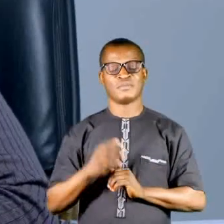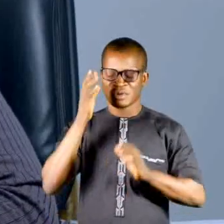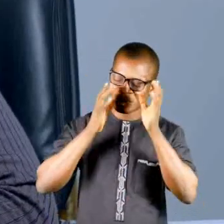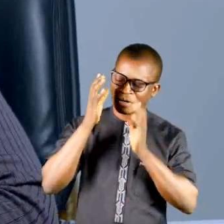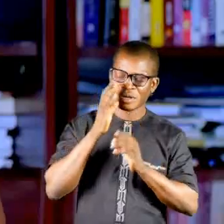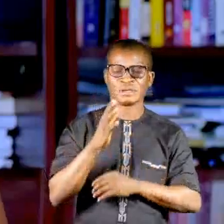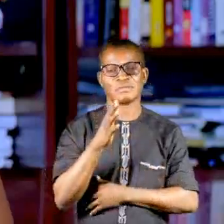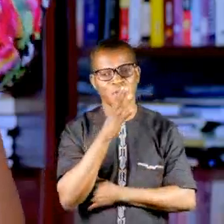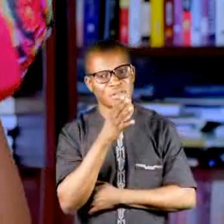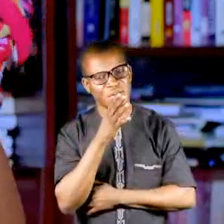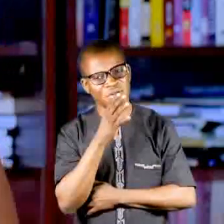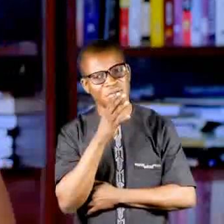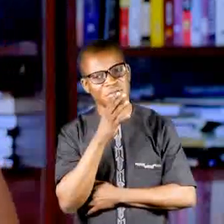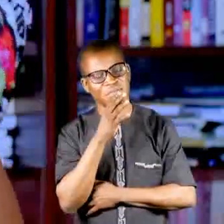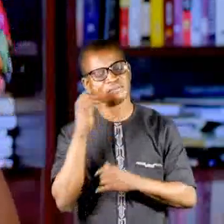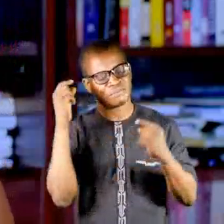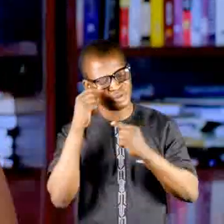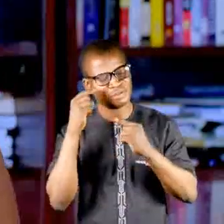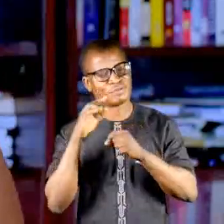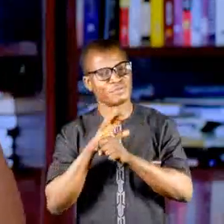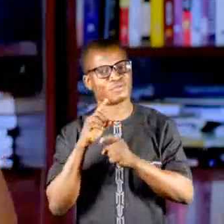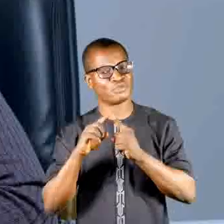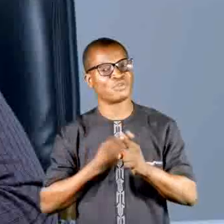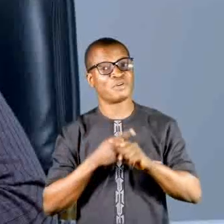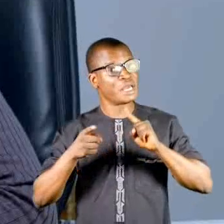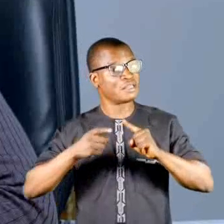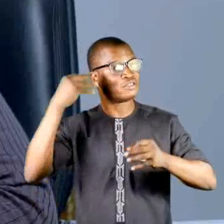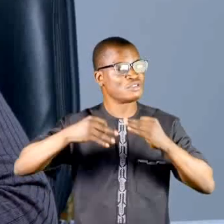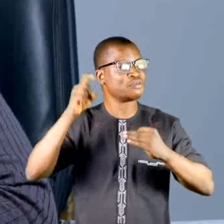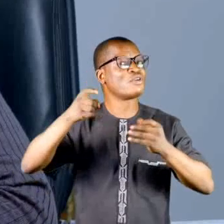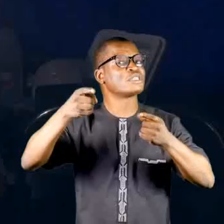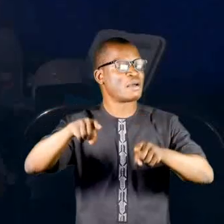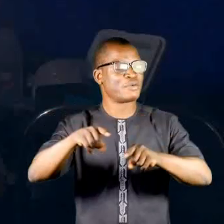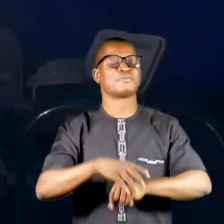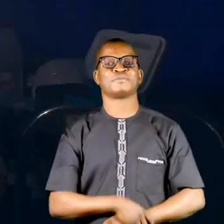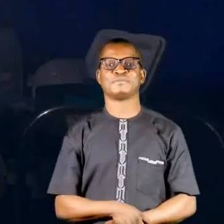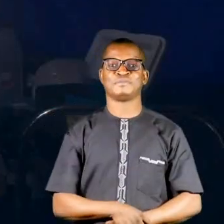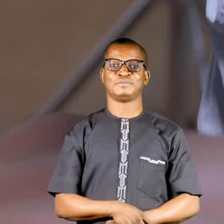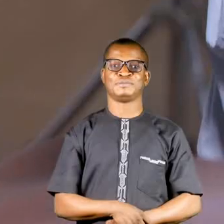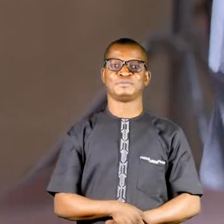Madam, it's tough on us as well, but justice must prevail.